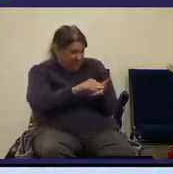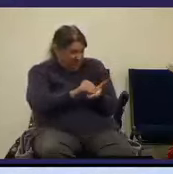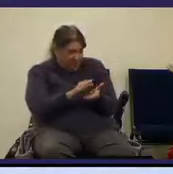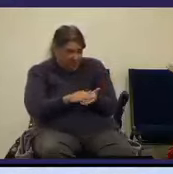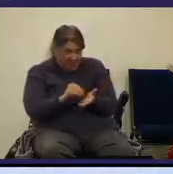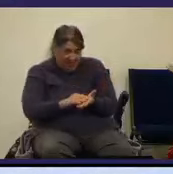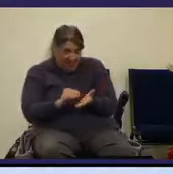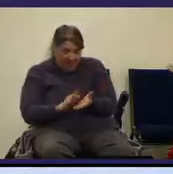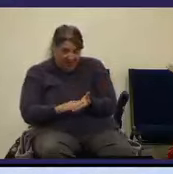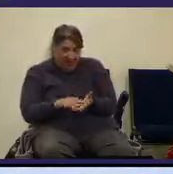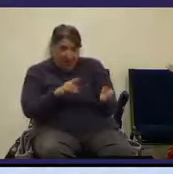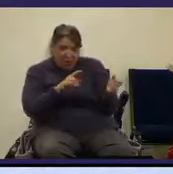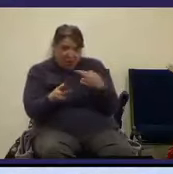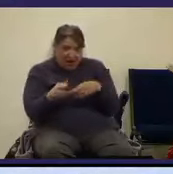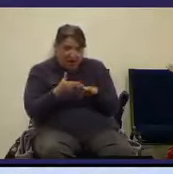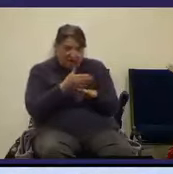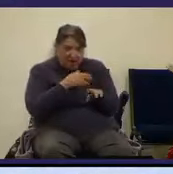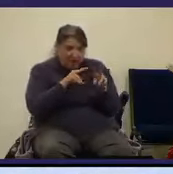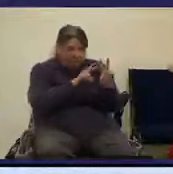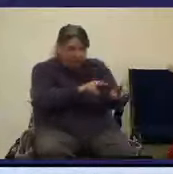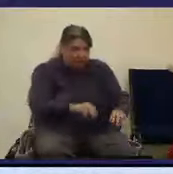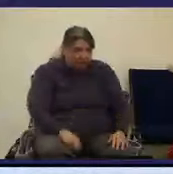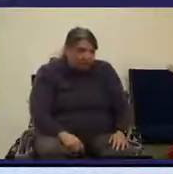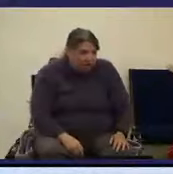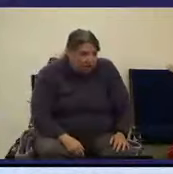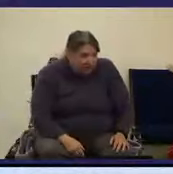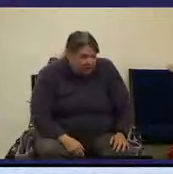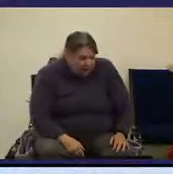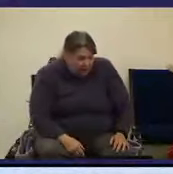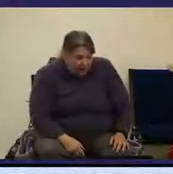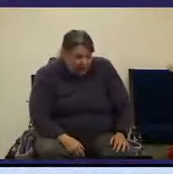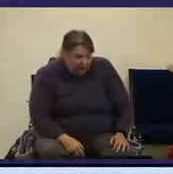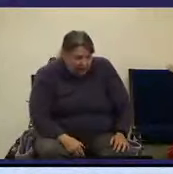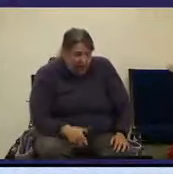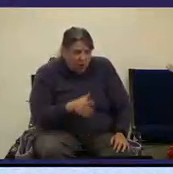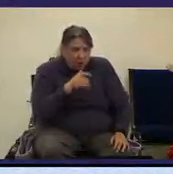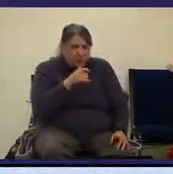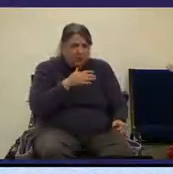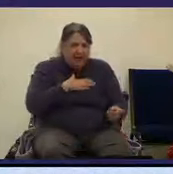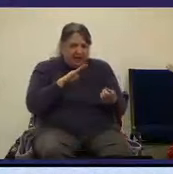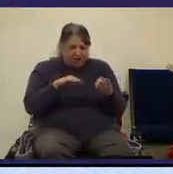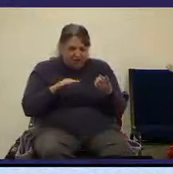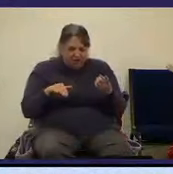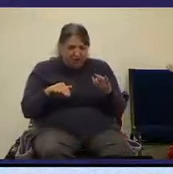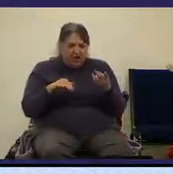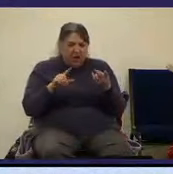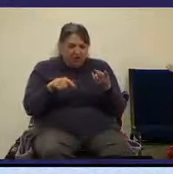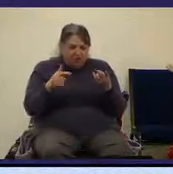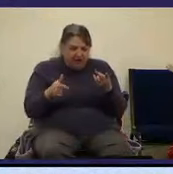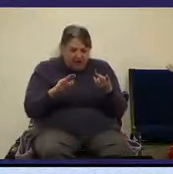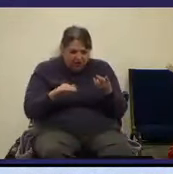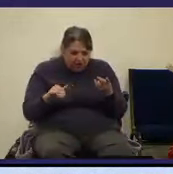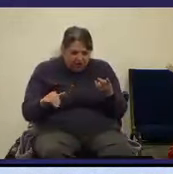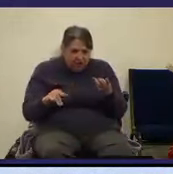family records, children, grandchildren, everything down. But I kept searching, and when I got all the way to the back,